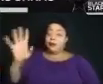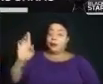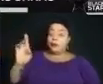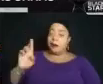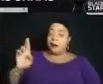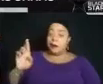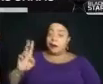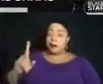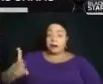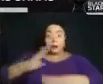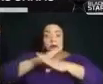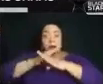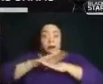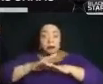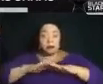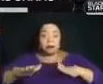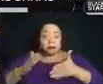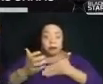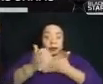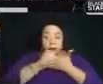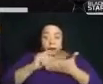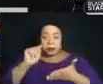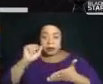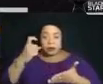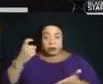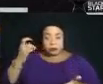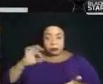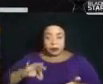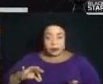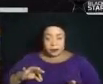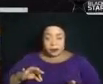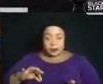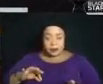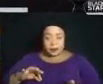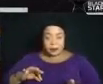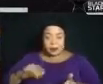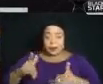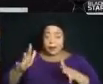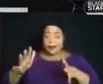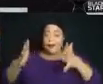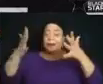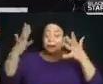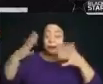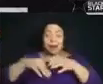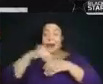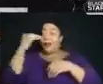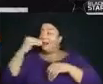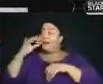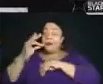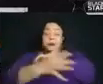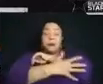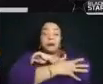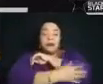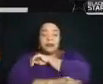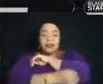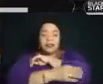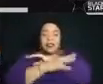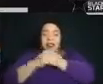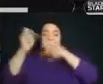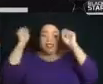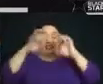for a few months out of poverty, and then drop them right back to hell in poverty, we won't be silent